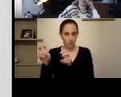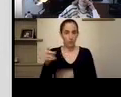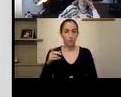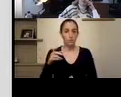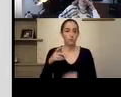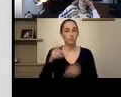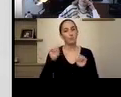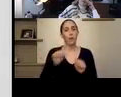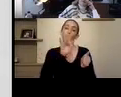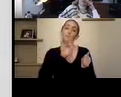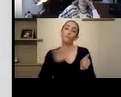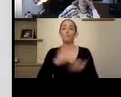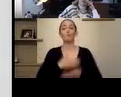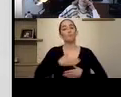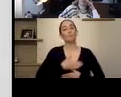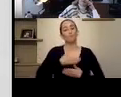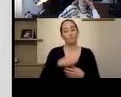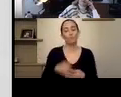enjoyment.